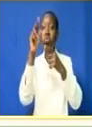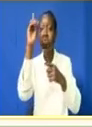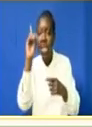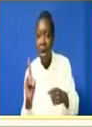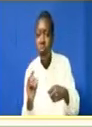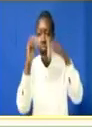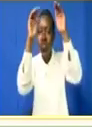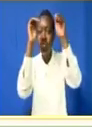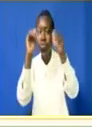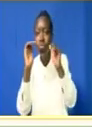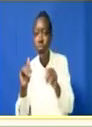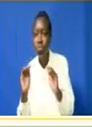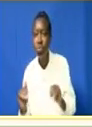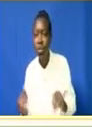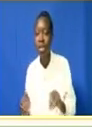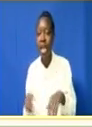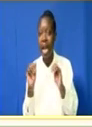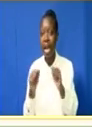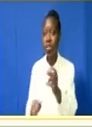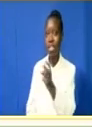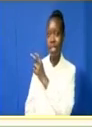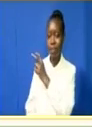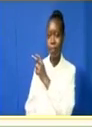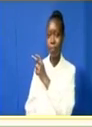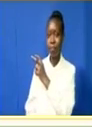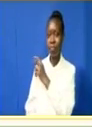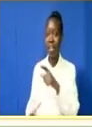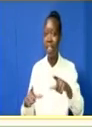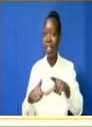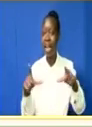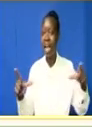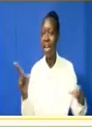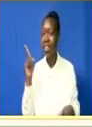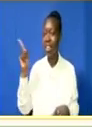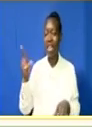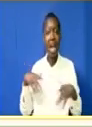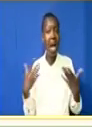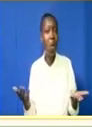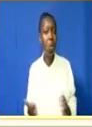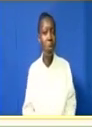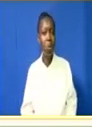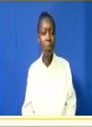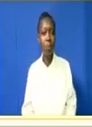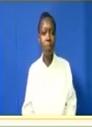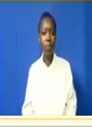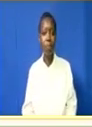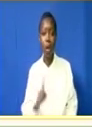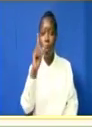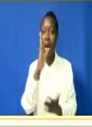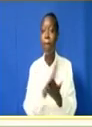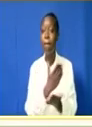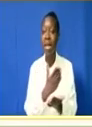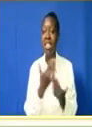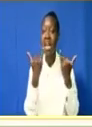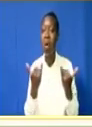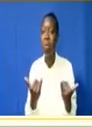but down here it's slanted. Yes. The land has gone. Mm. The land had slid away. Yeah. Because now the